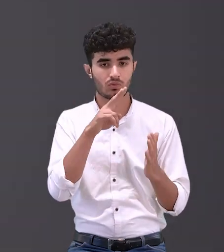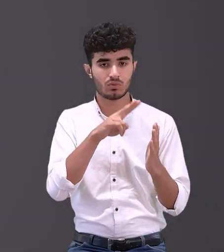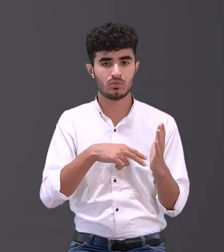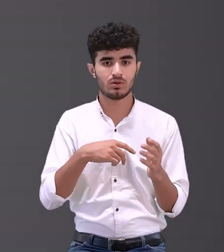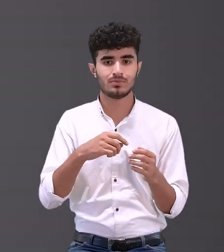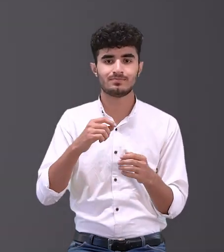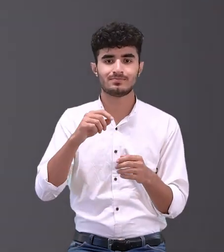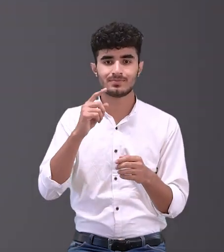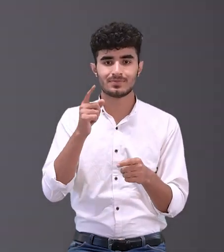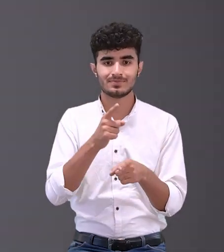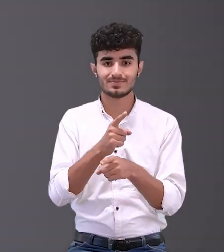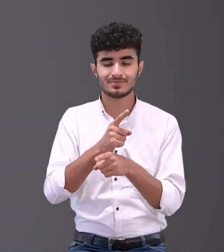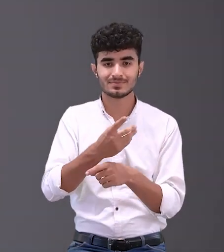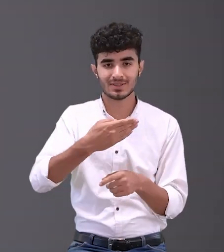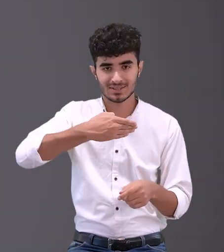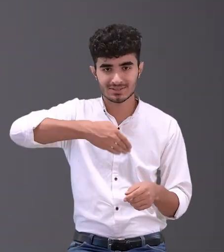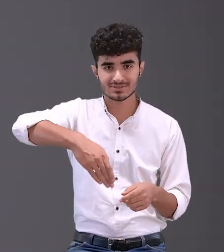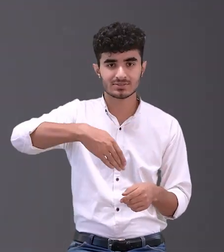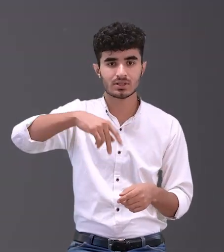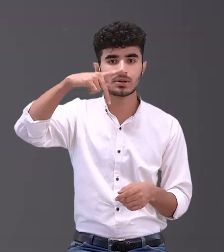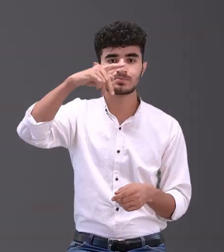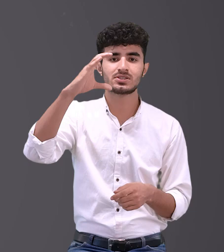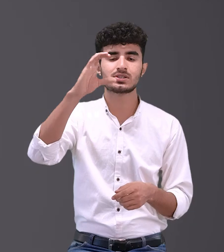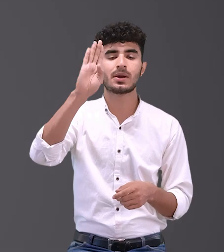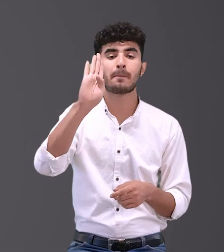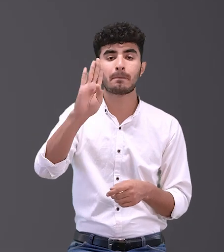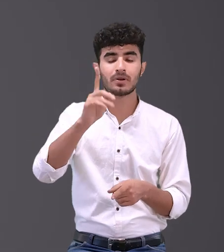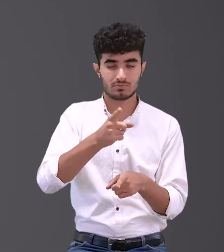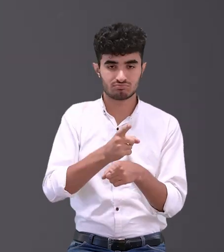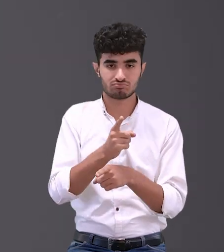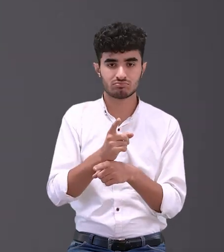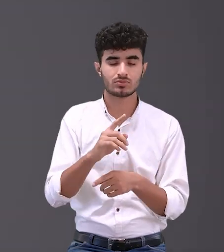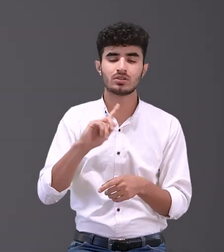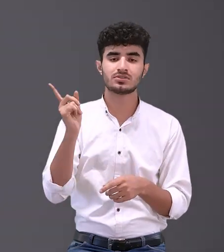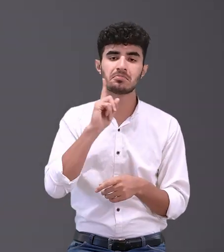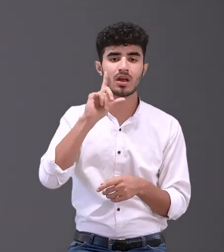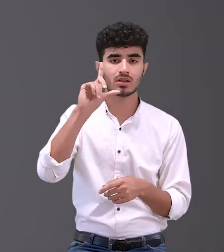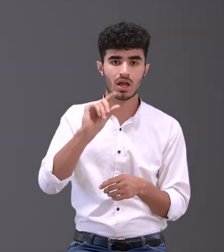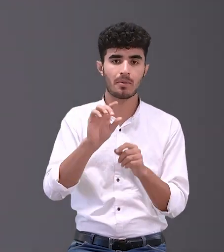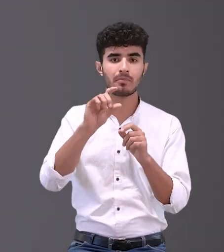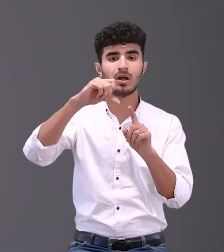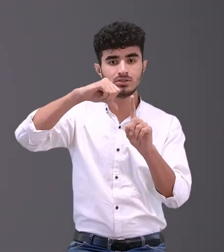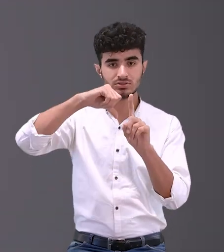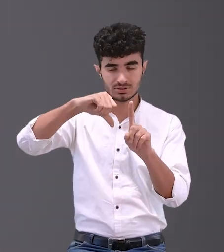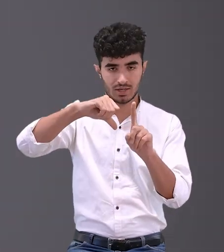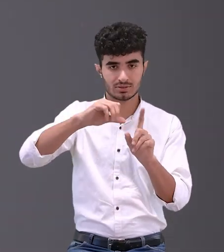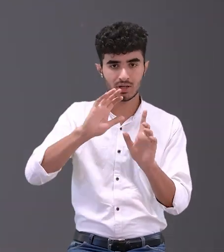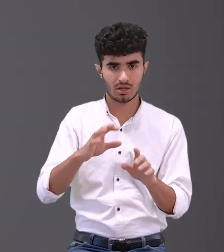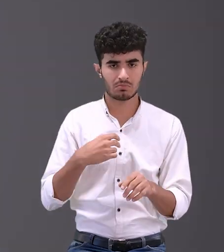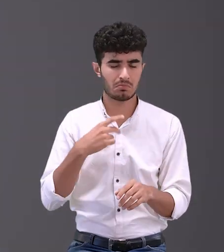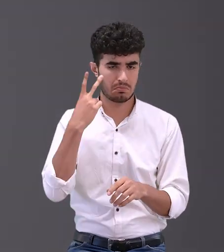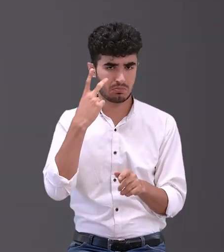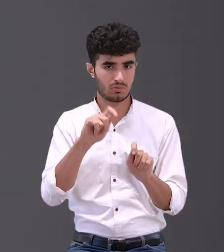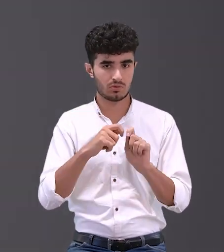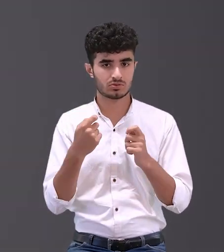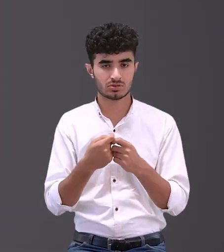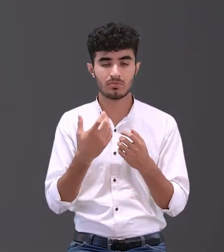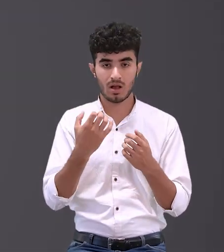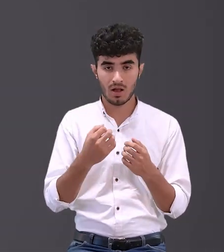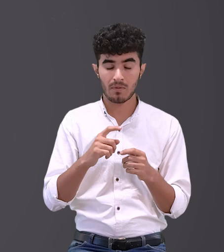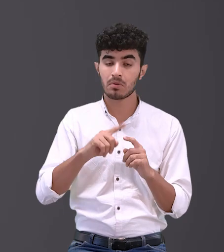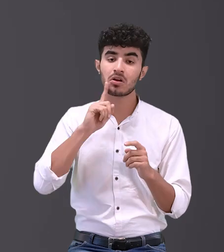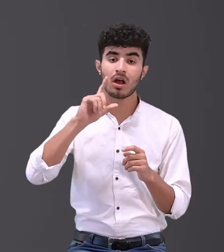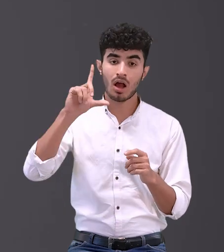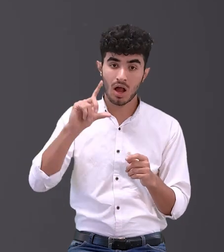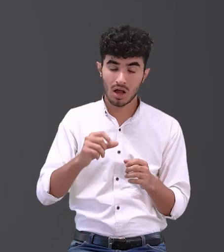I was teaching this under 19 camp at PCB, and though those kids were in the teens, they had also, because of